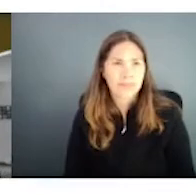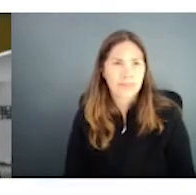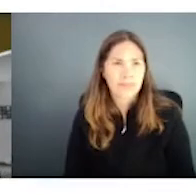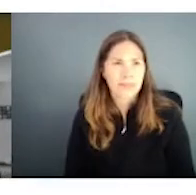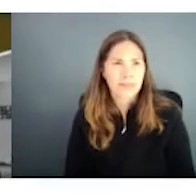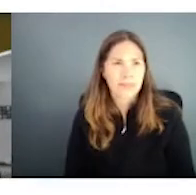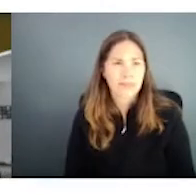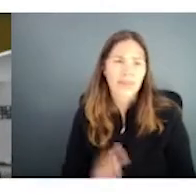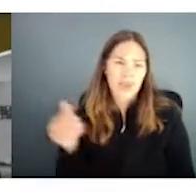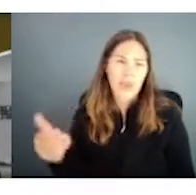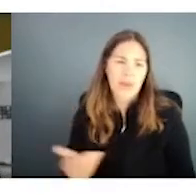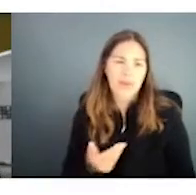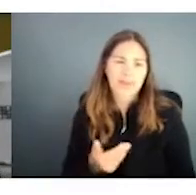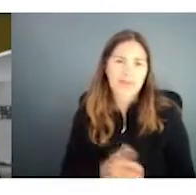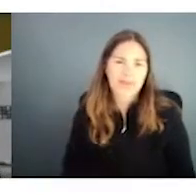You're welcome.